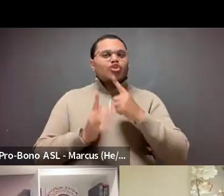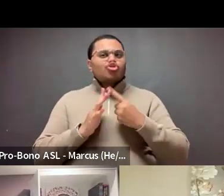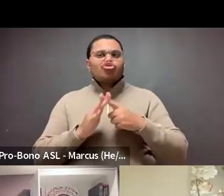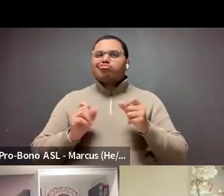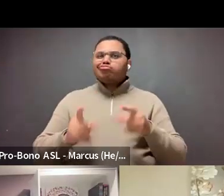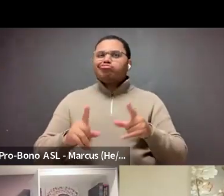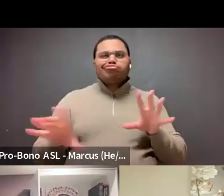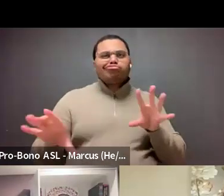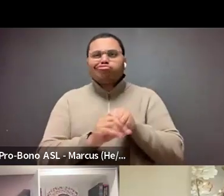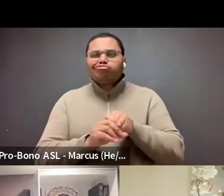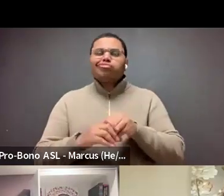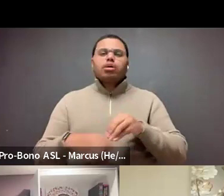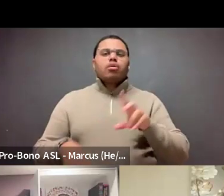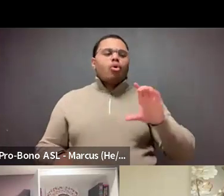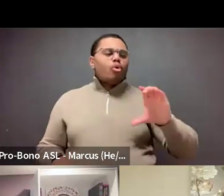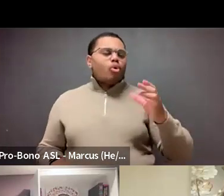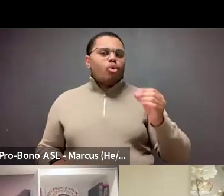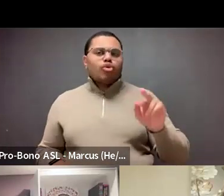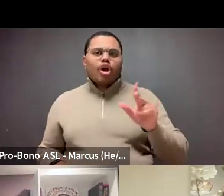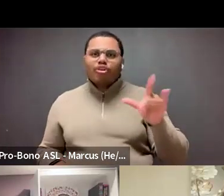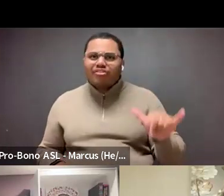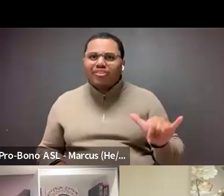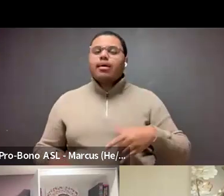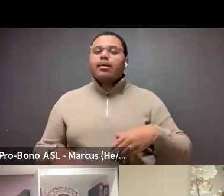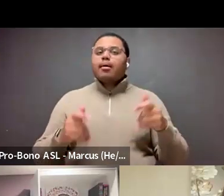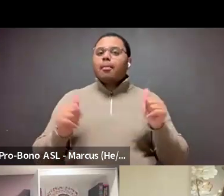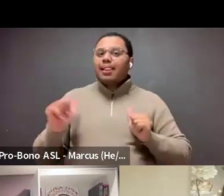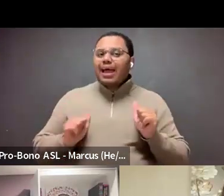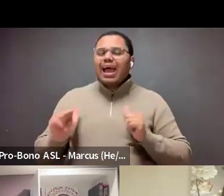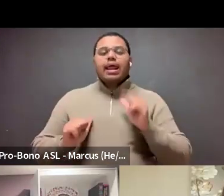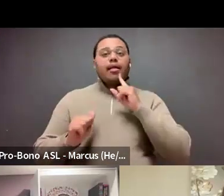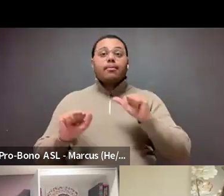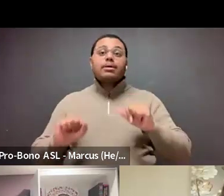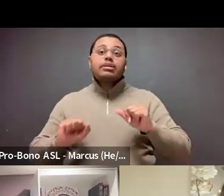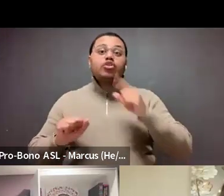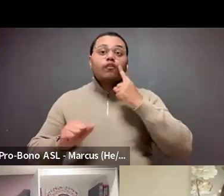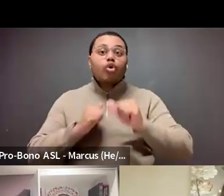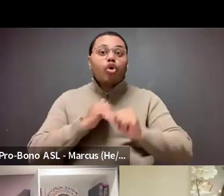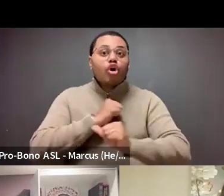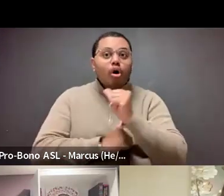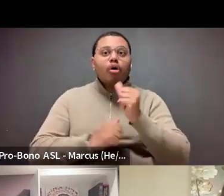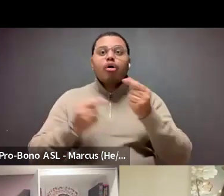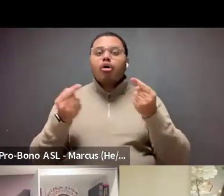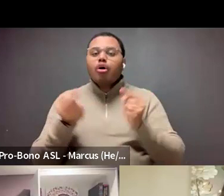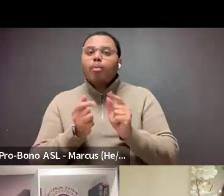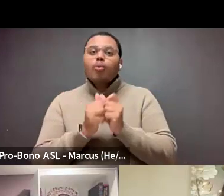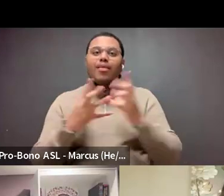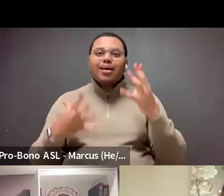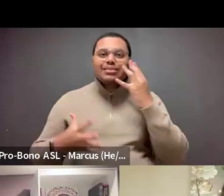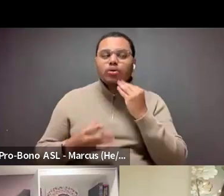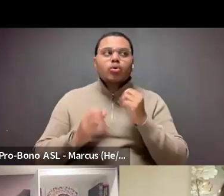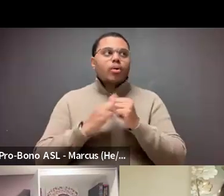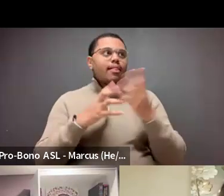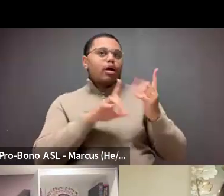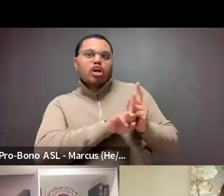in with choreography or starting with a play, the potential for harm without experience, without shadowing, really is a lot